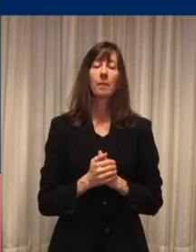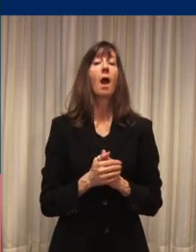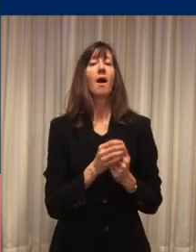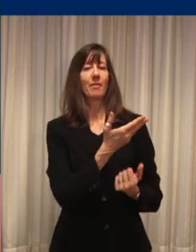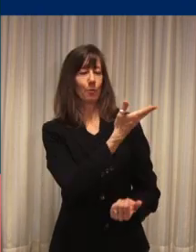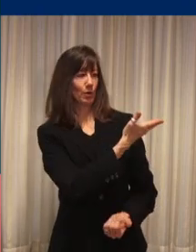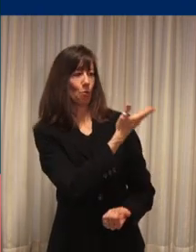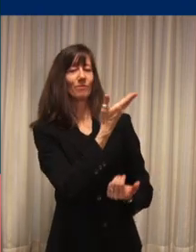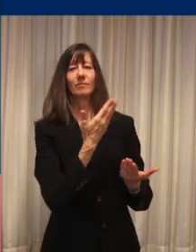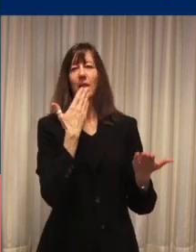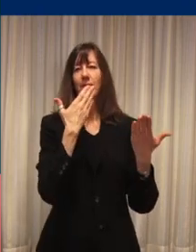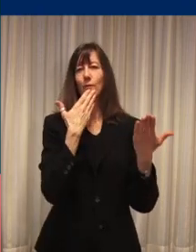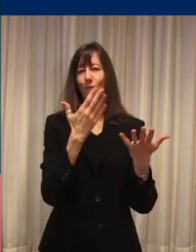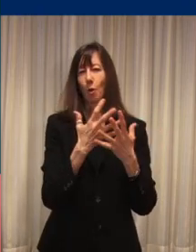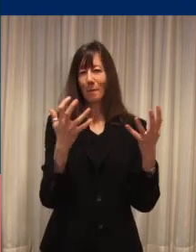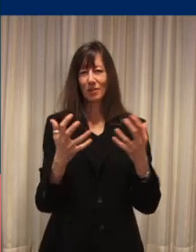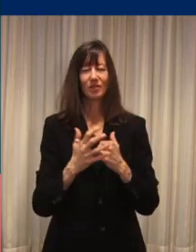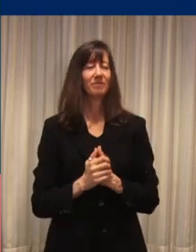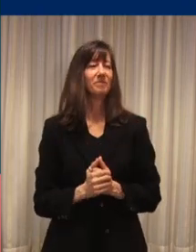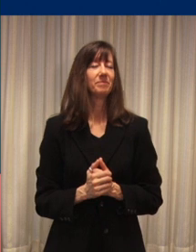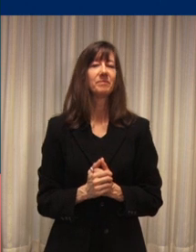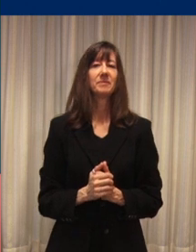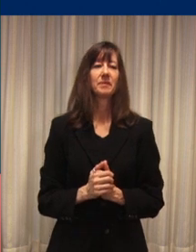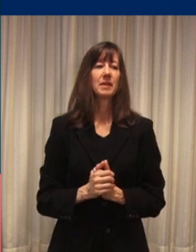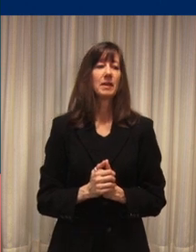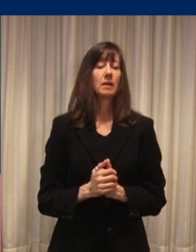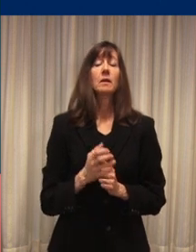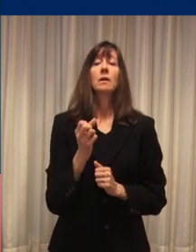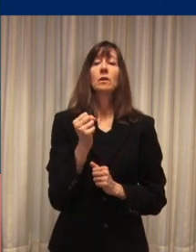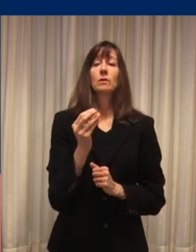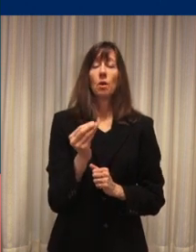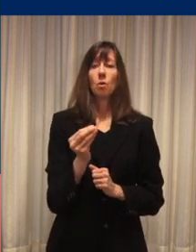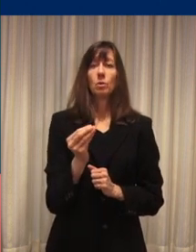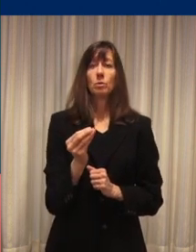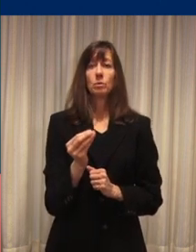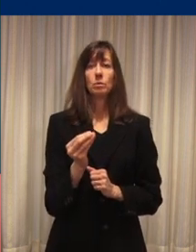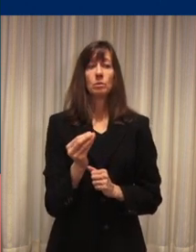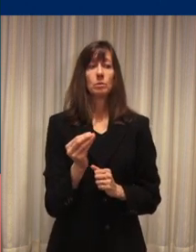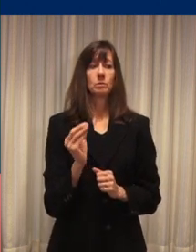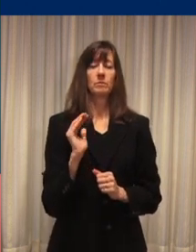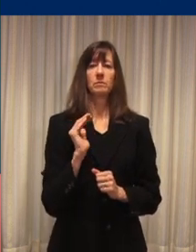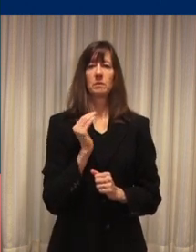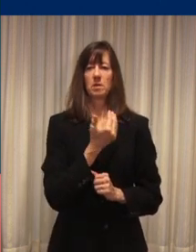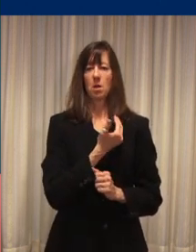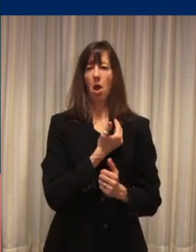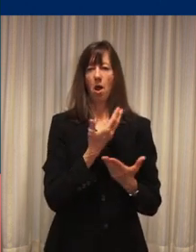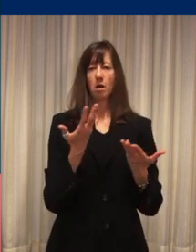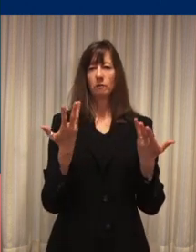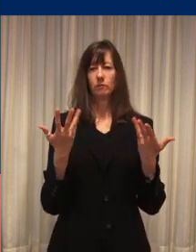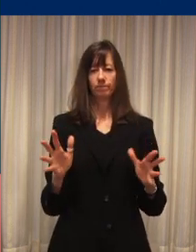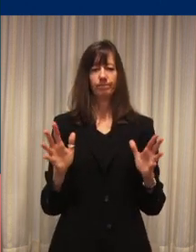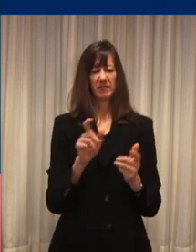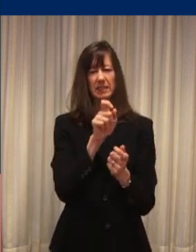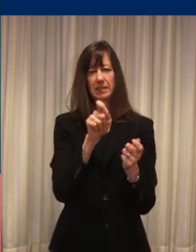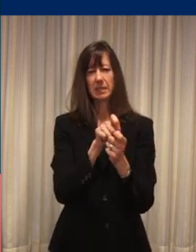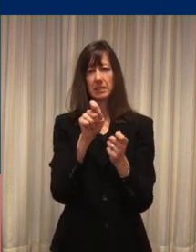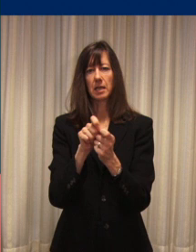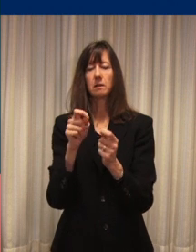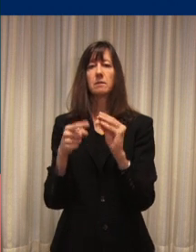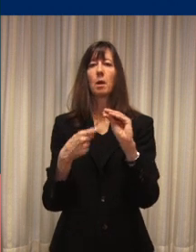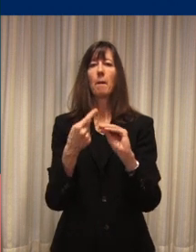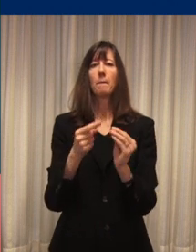There we go. Thank you very much. So that's those are the details on our Midtown Kingston testing